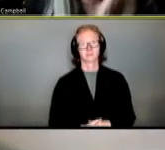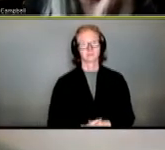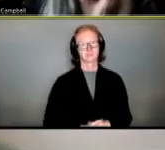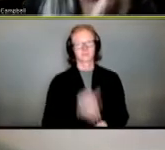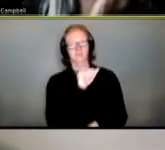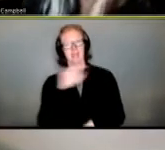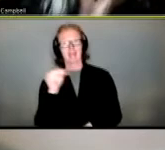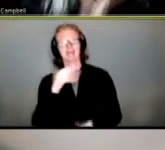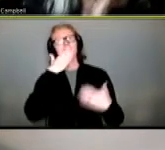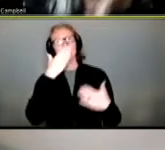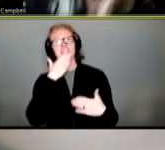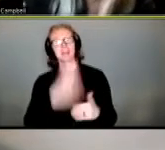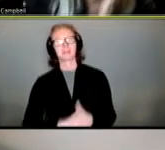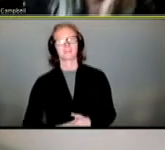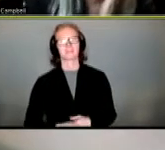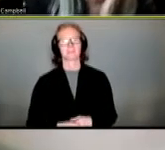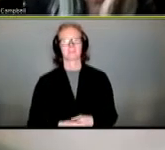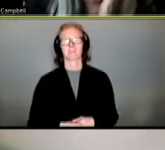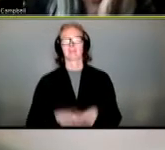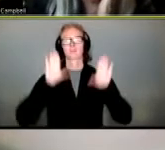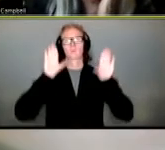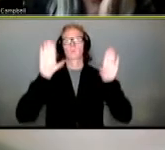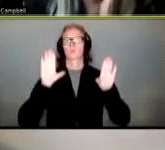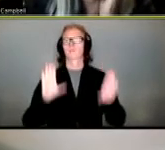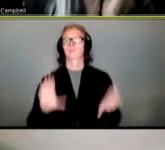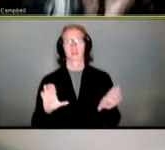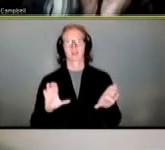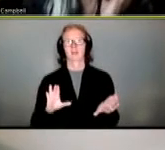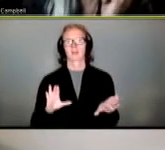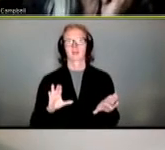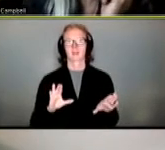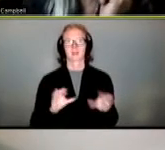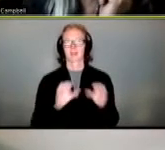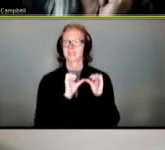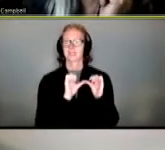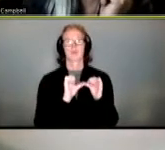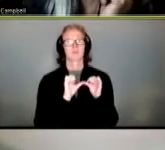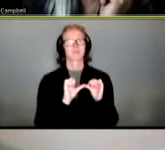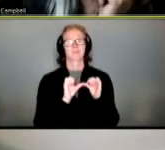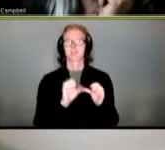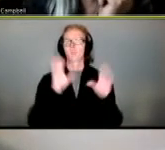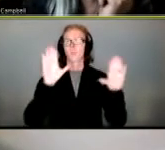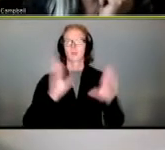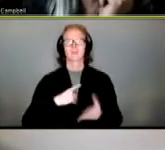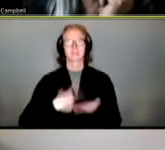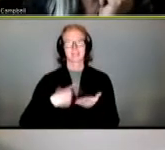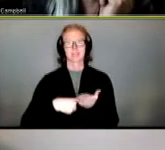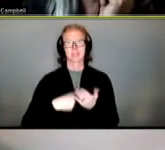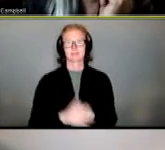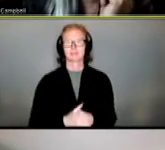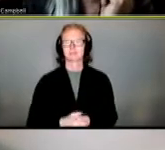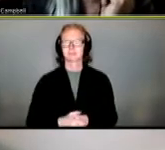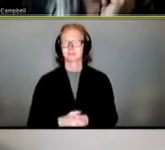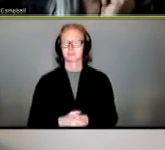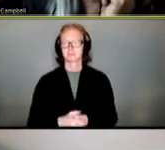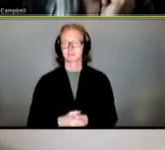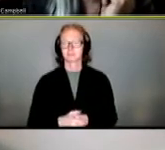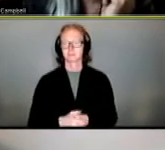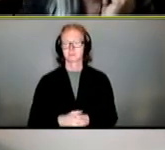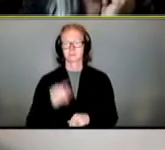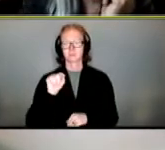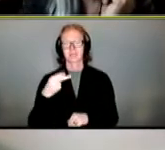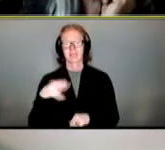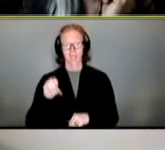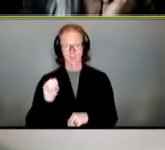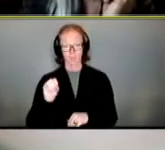Okay, thank you. This has been a wonderful, this continues to be a wonderful discussion. And thank you, Theo, for putting